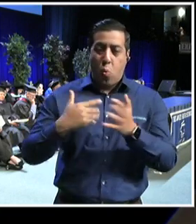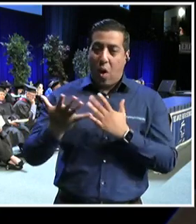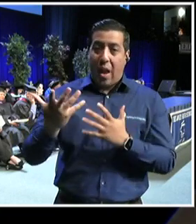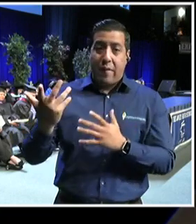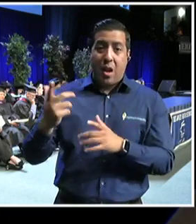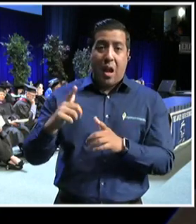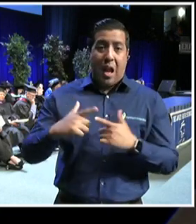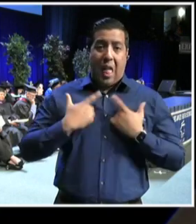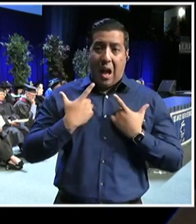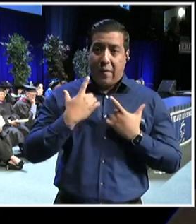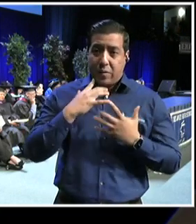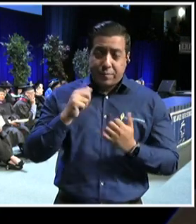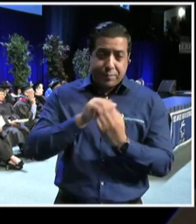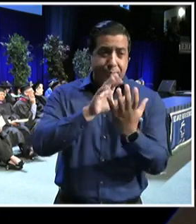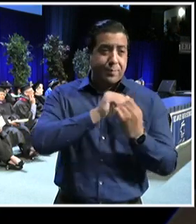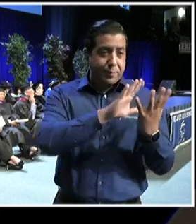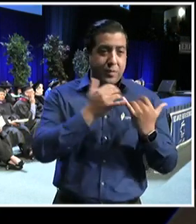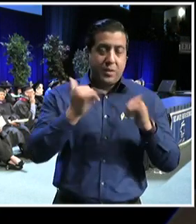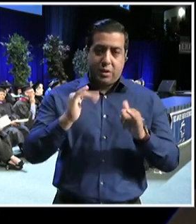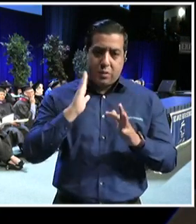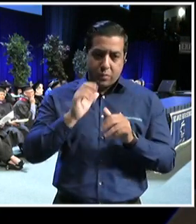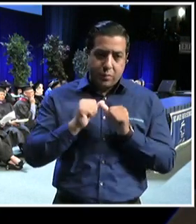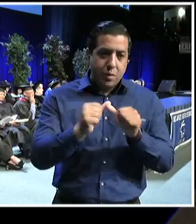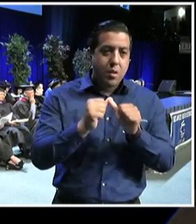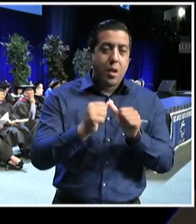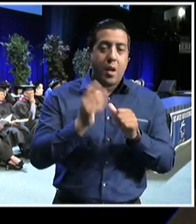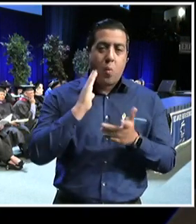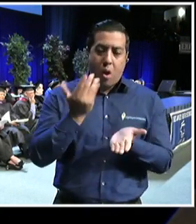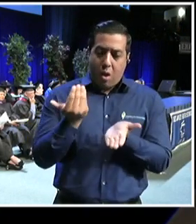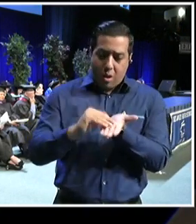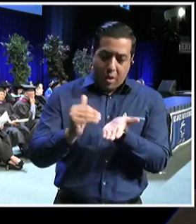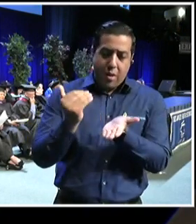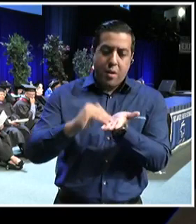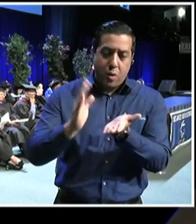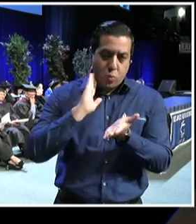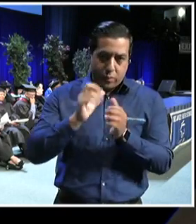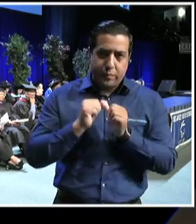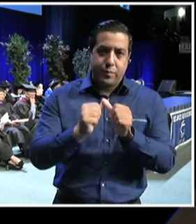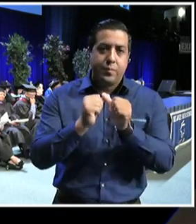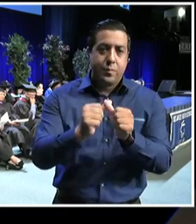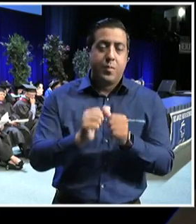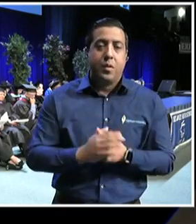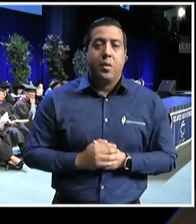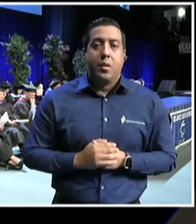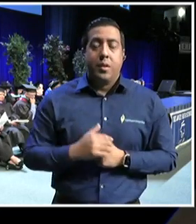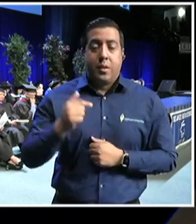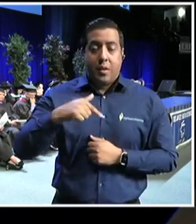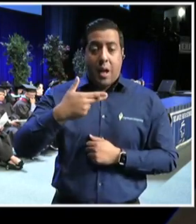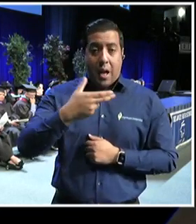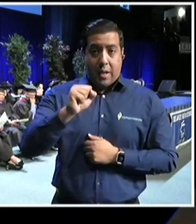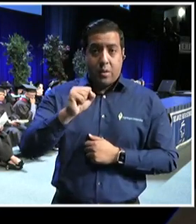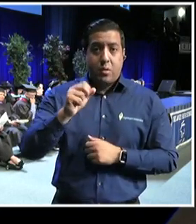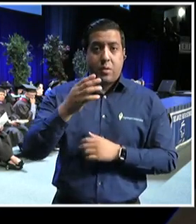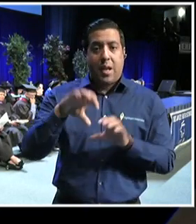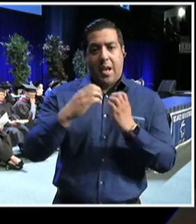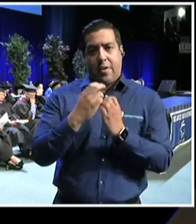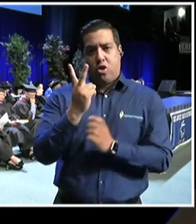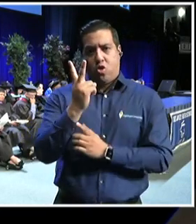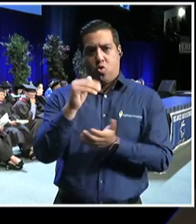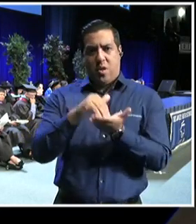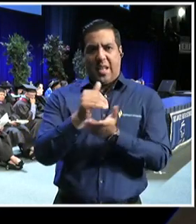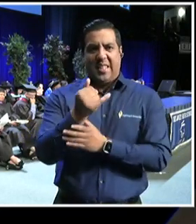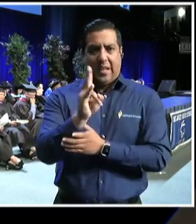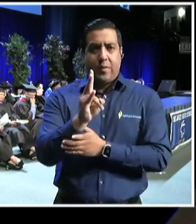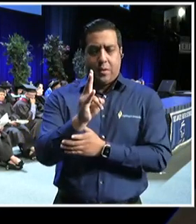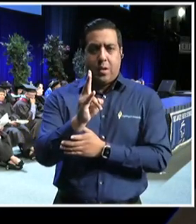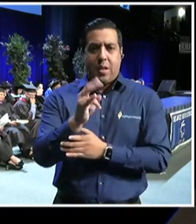life throws at us, and we're going to make it through again and again. Dekaney's graduating class of